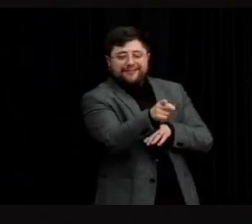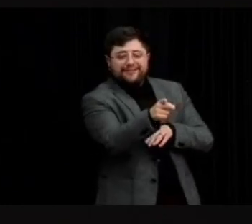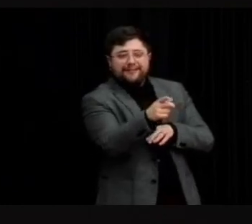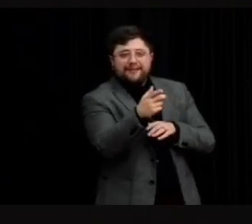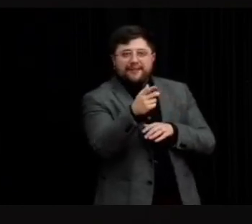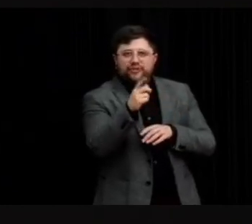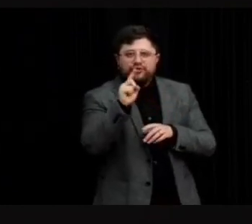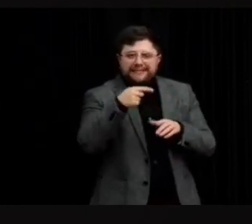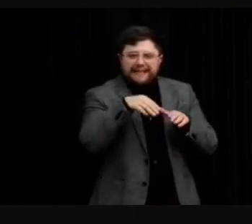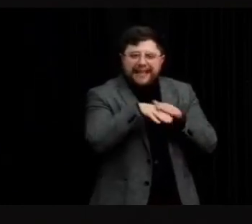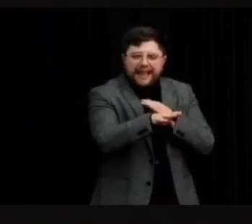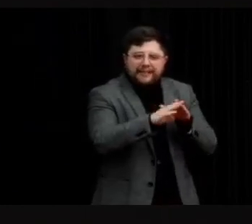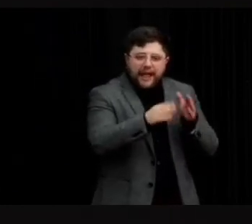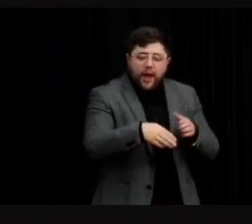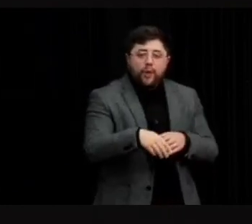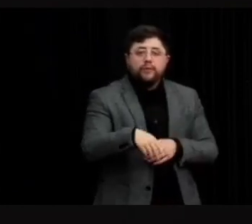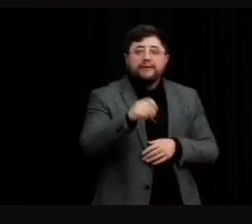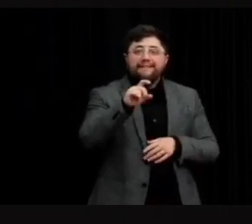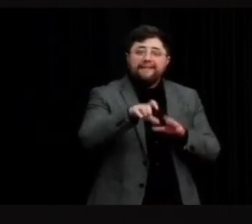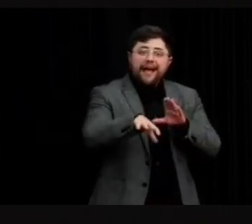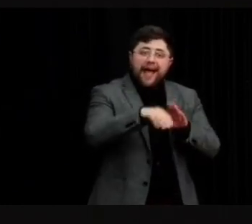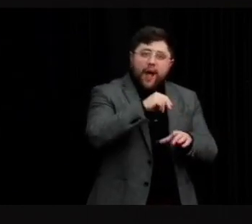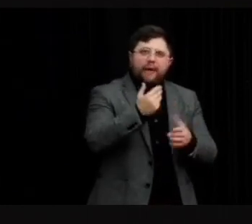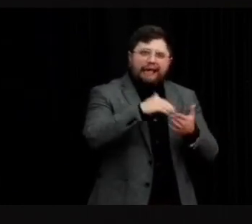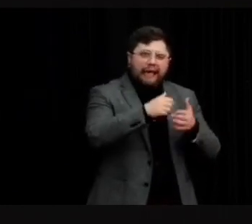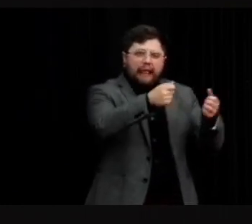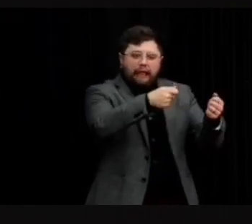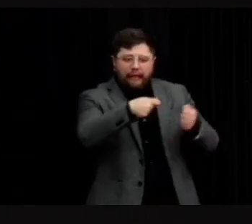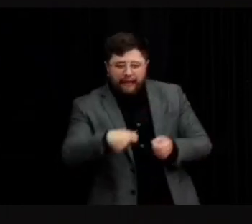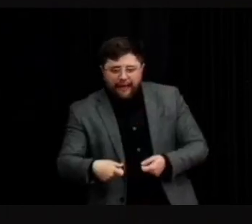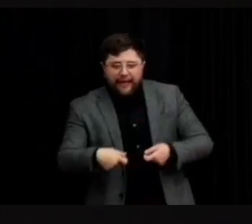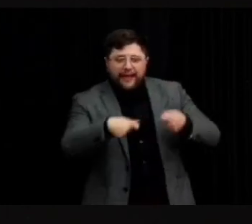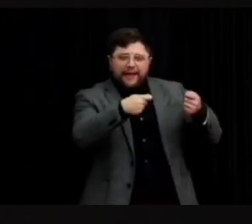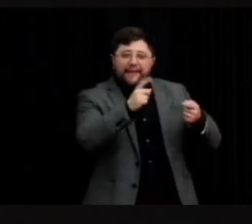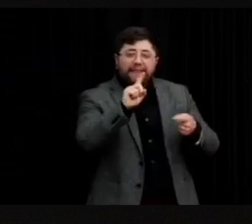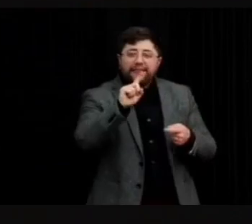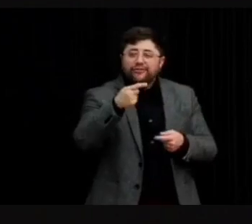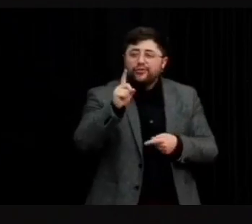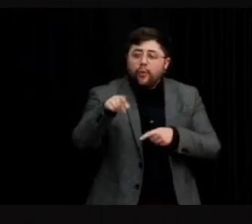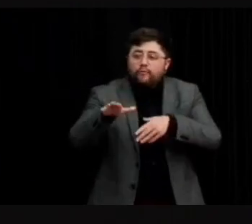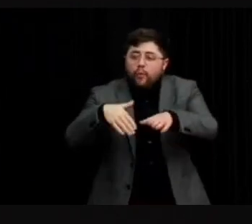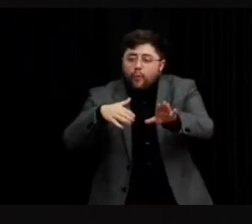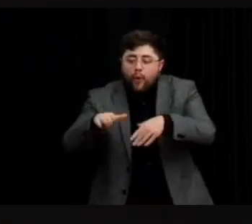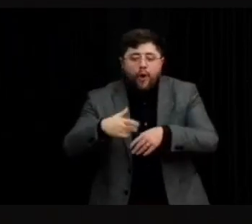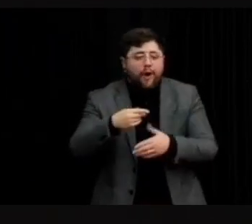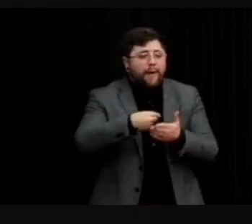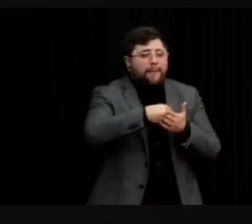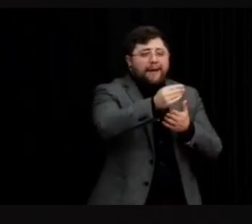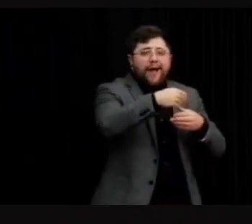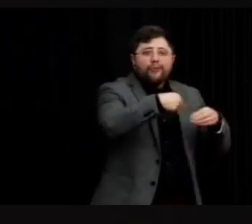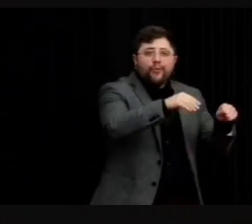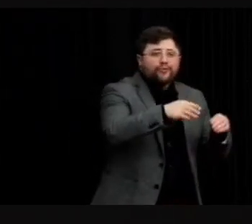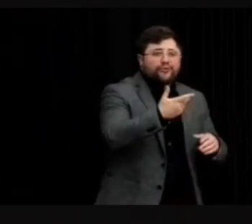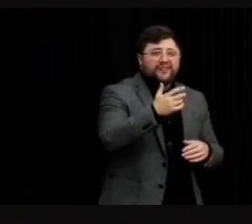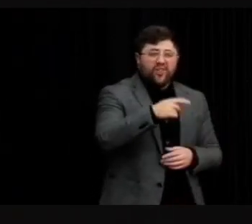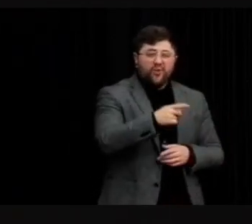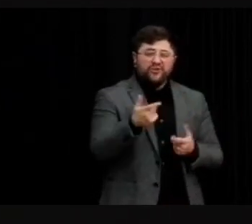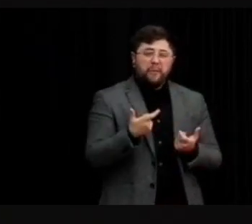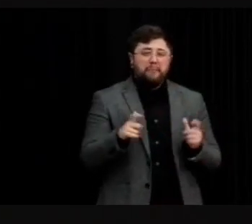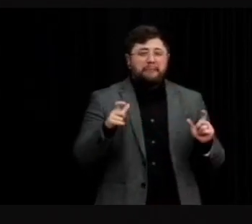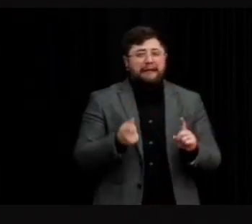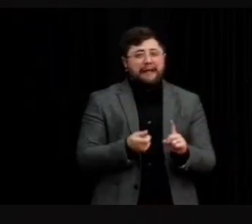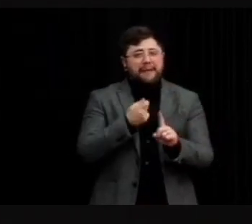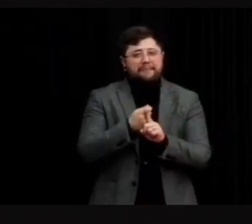That's to take a walk, that's to go to doctor's appointments, that's to get groceries, and these are just like the huge impacts of